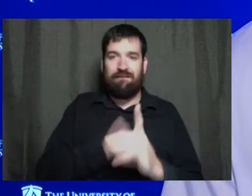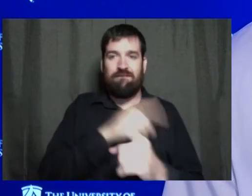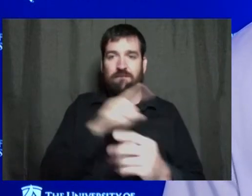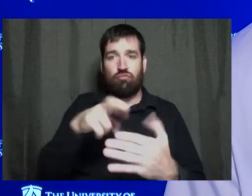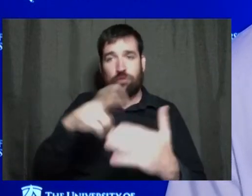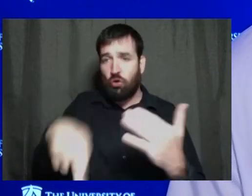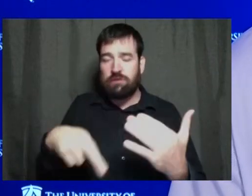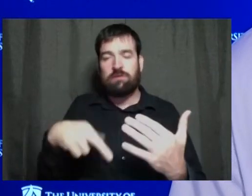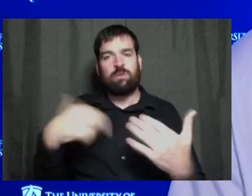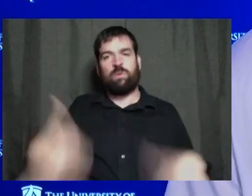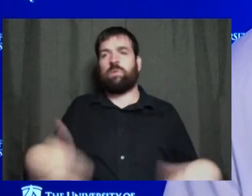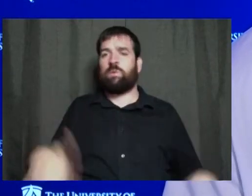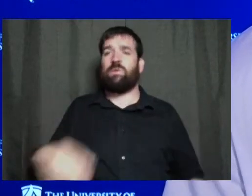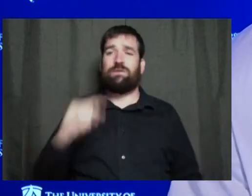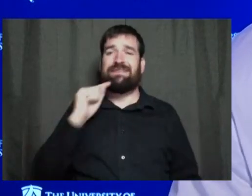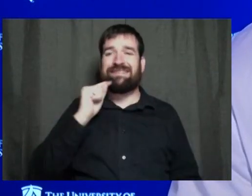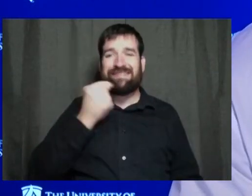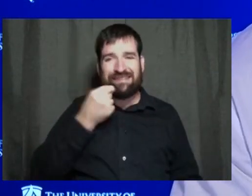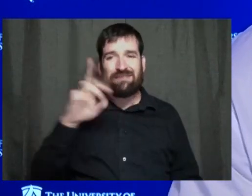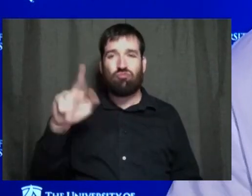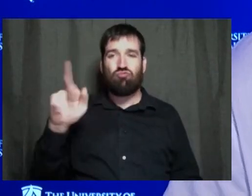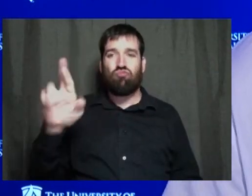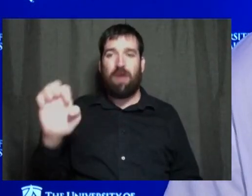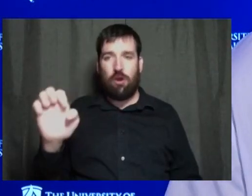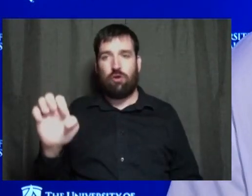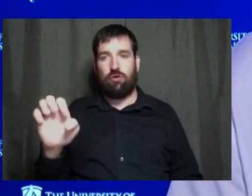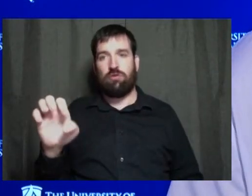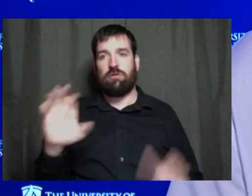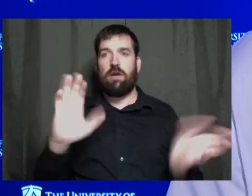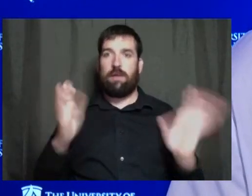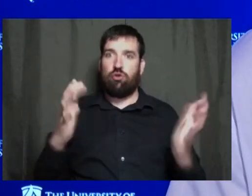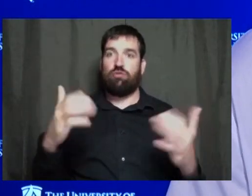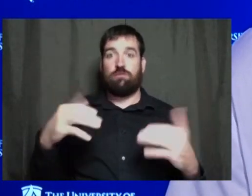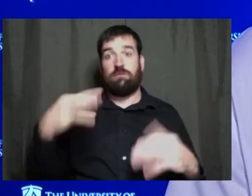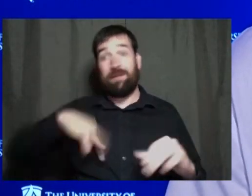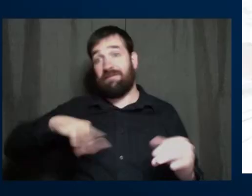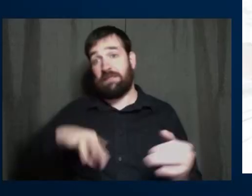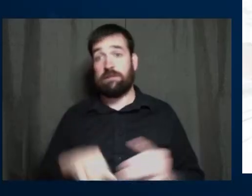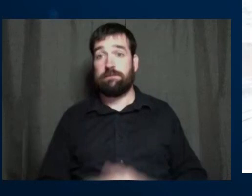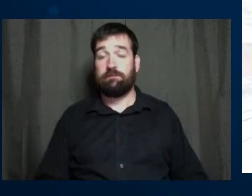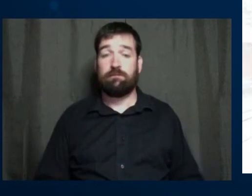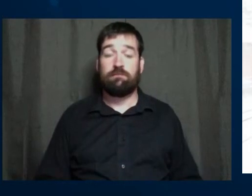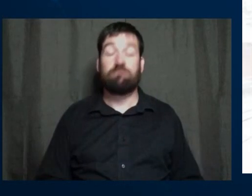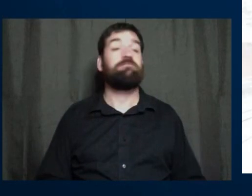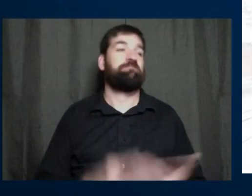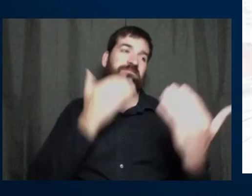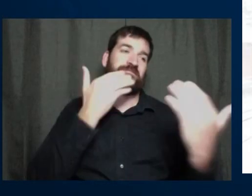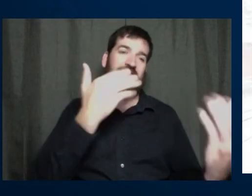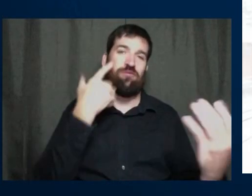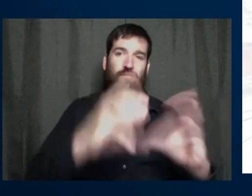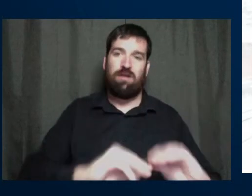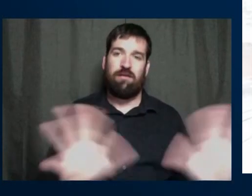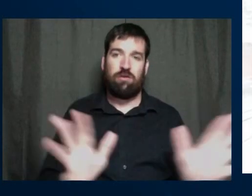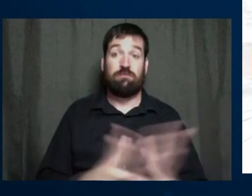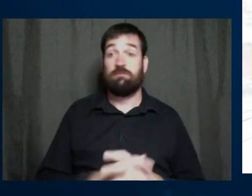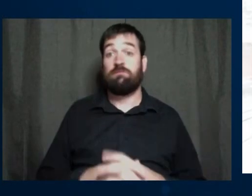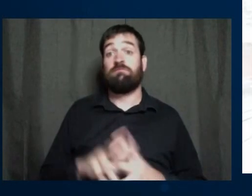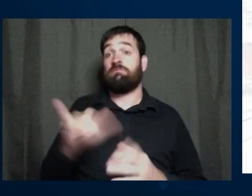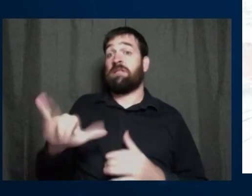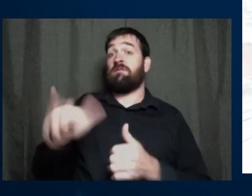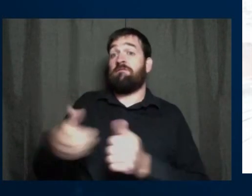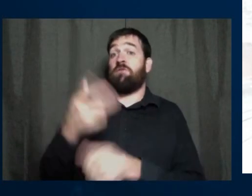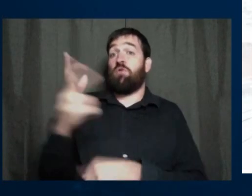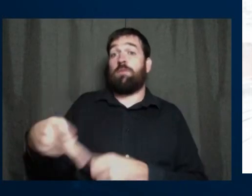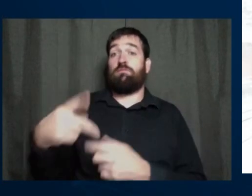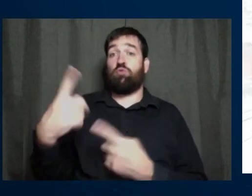rare compared to the maximal benefit that these vaccines offer. All right, thank you for clearing that up. All right, that's our follow-up questions. We have time for some